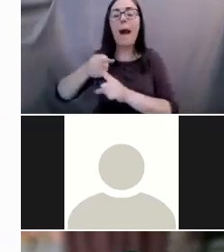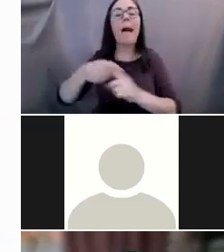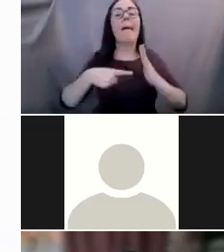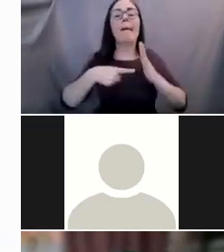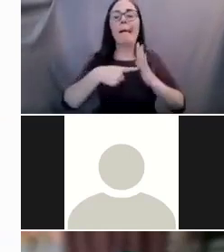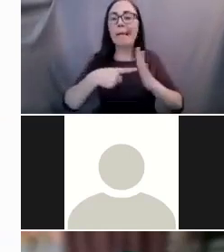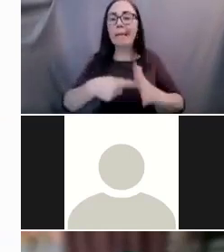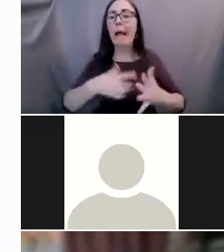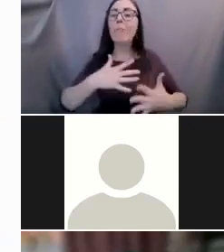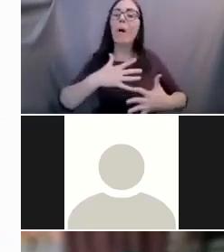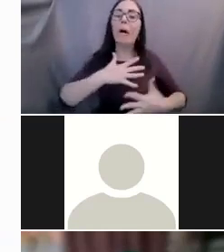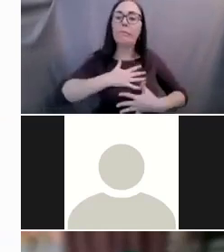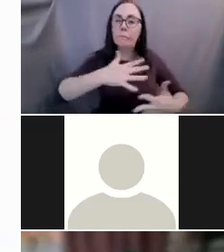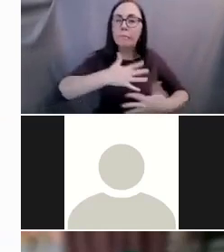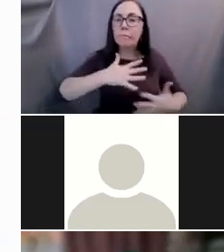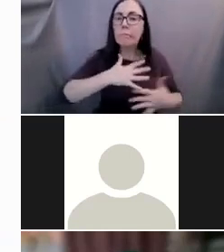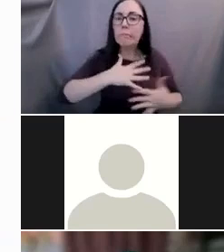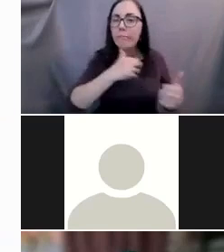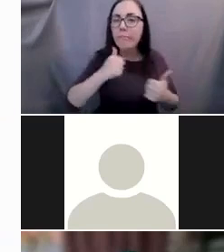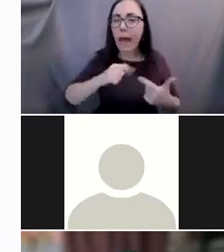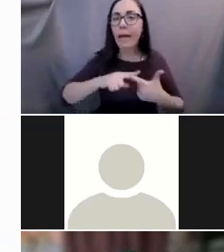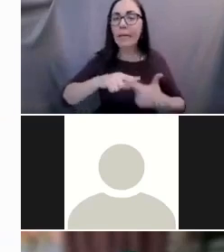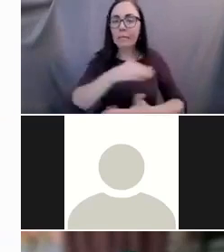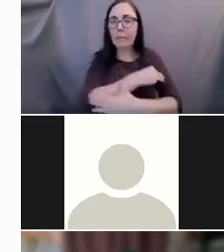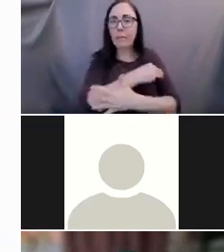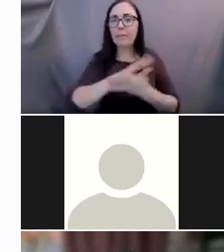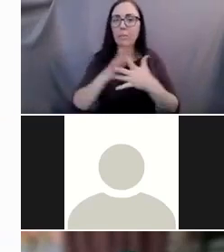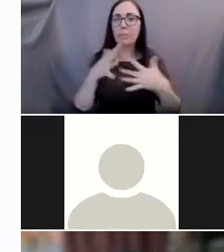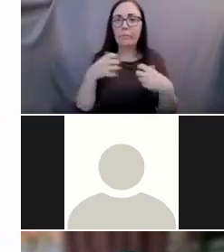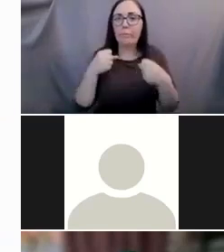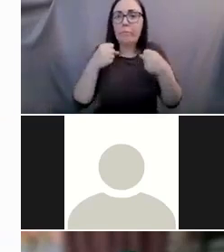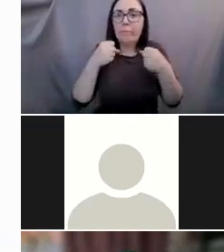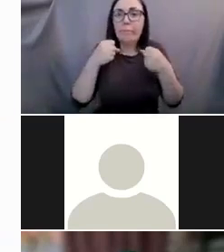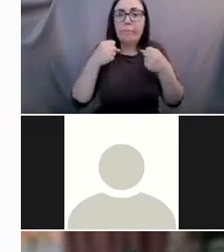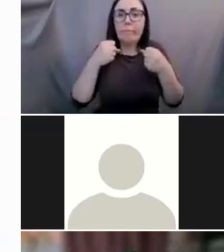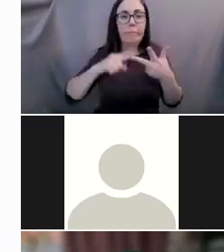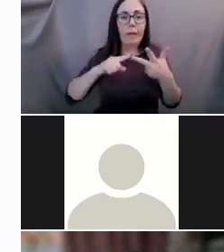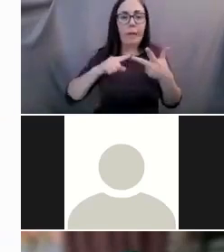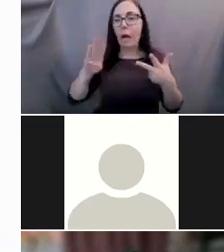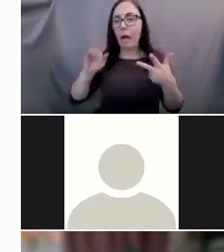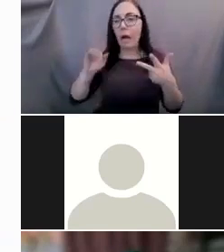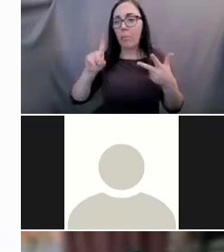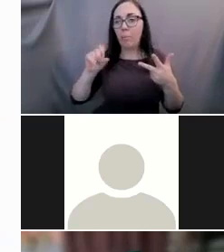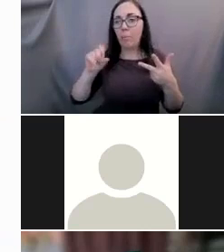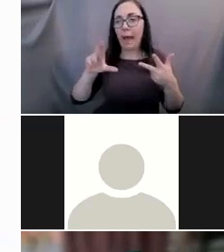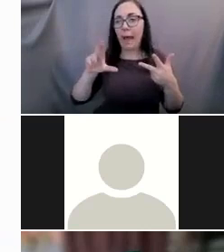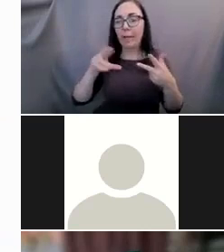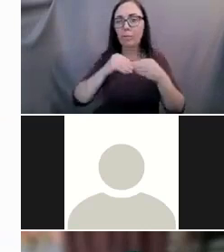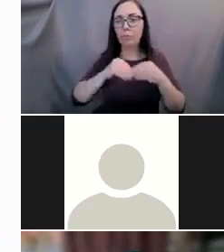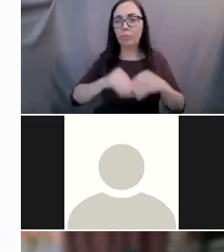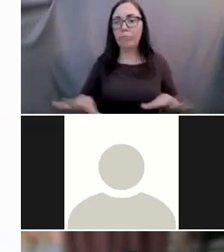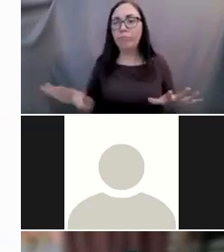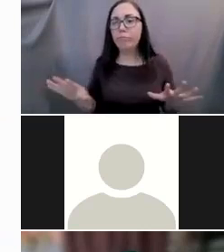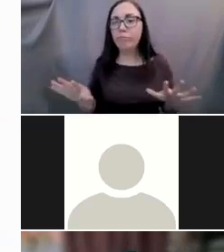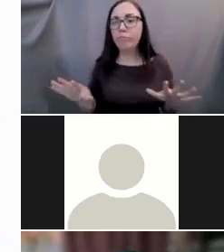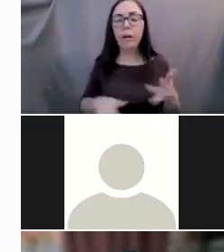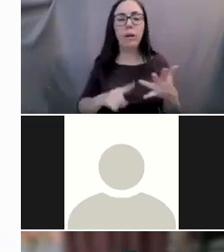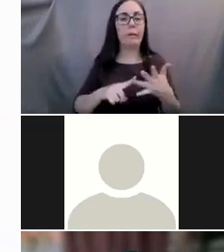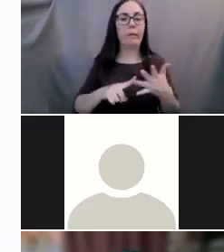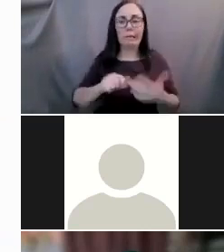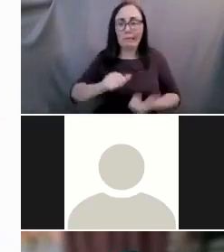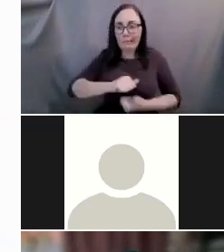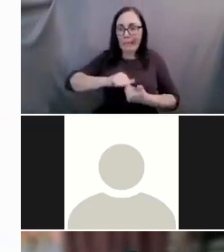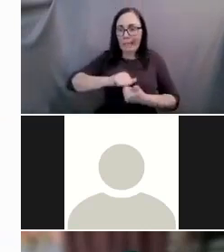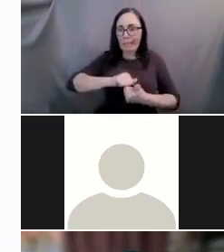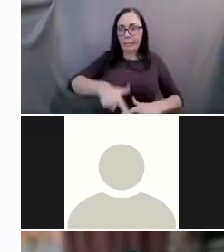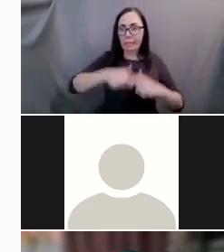breathing, muscle tension, bladder relaxation, slow digestion, dilated